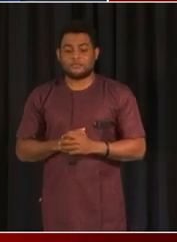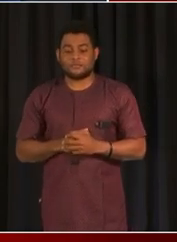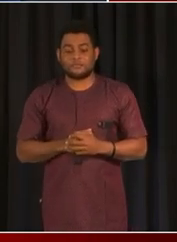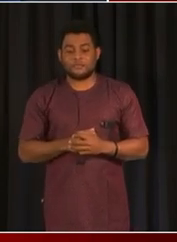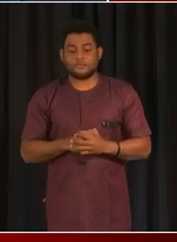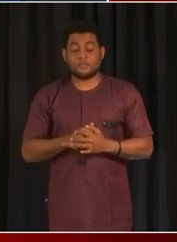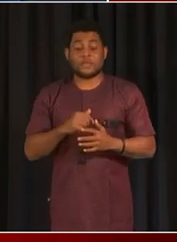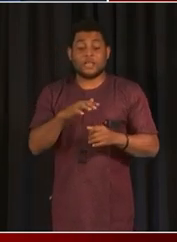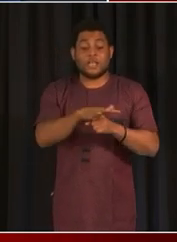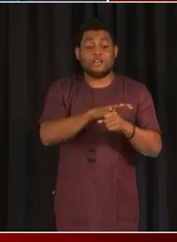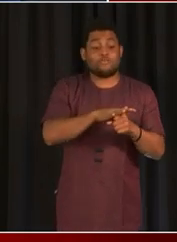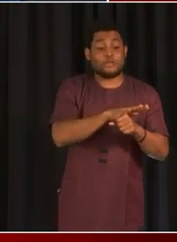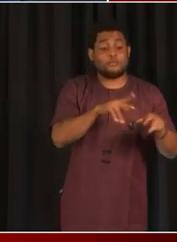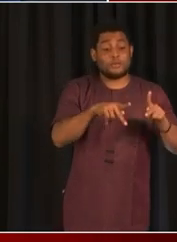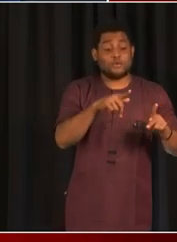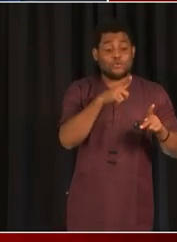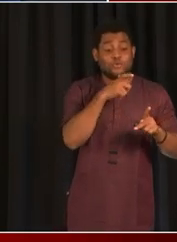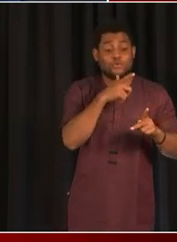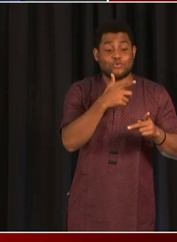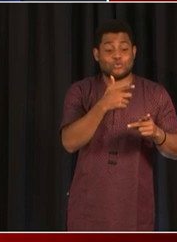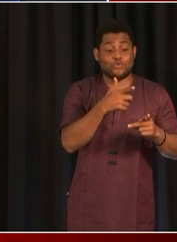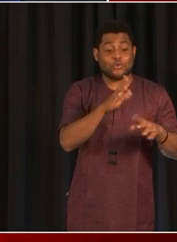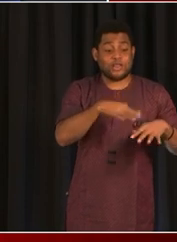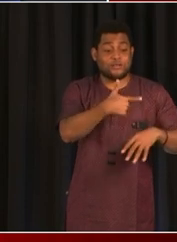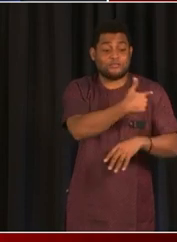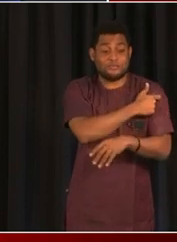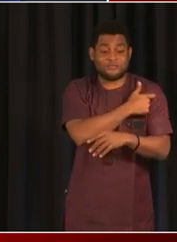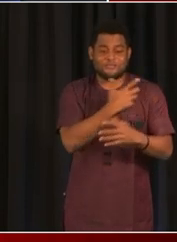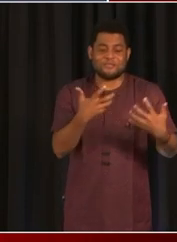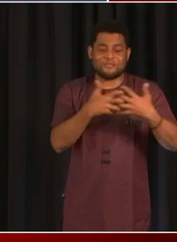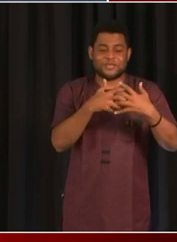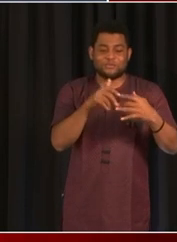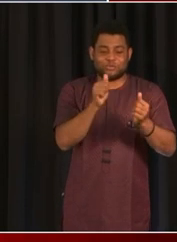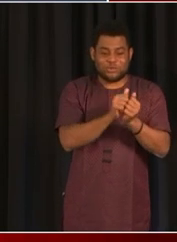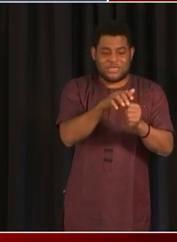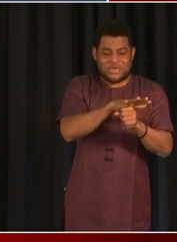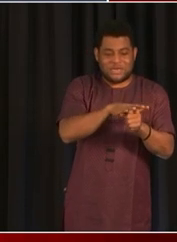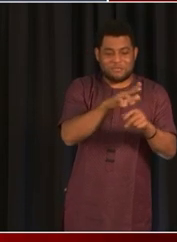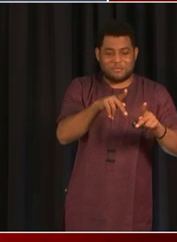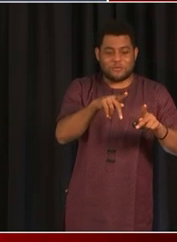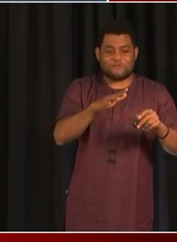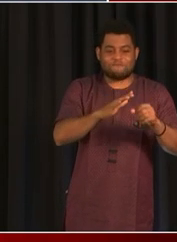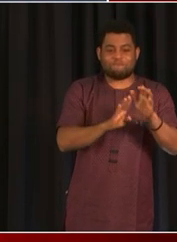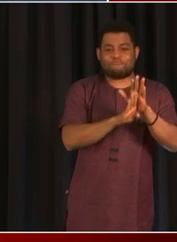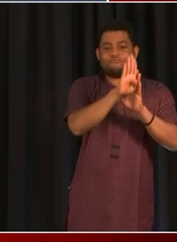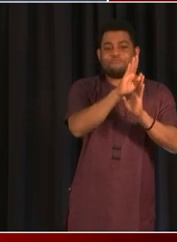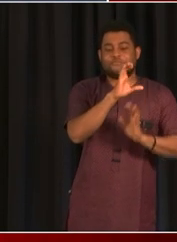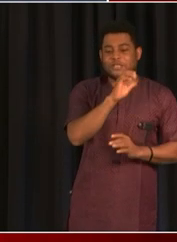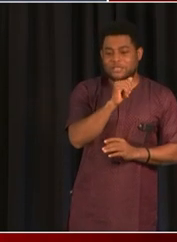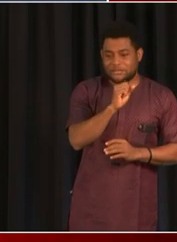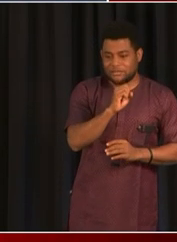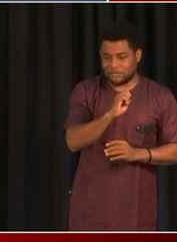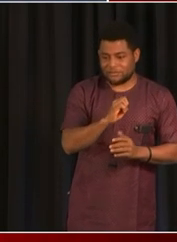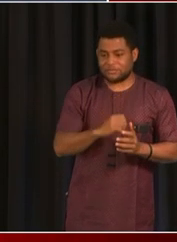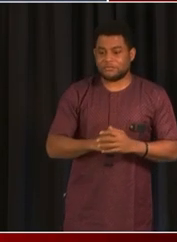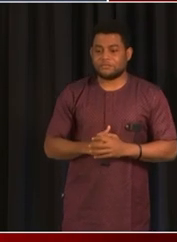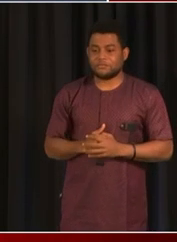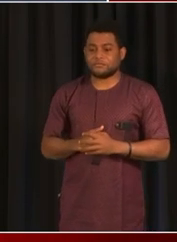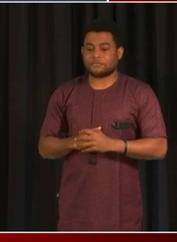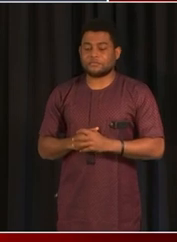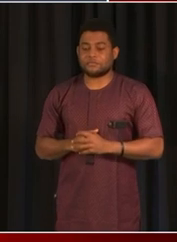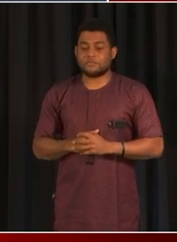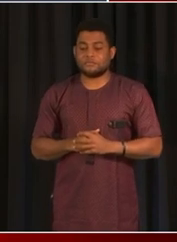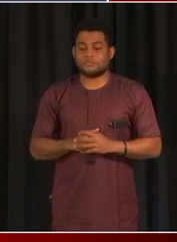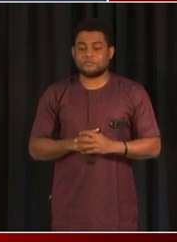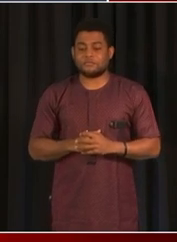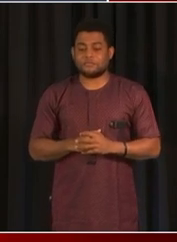Okay, yes, ma'am. I know there was a discussion at one of the last meetings about social distancing within the schools, but for the parents who are concerned about young kids taking off